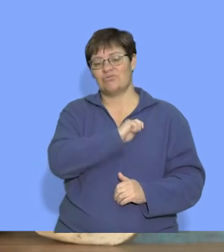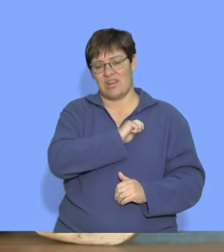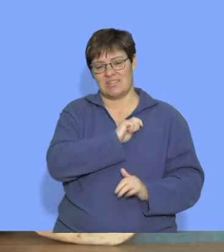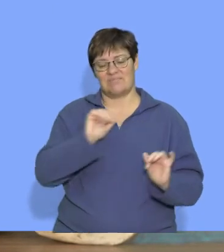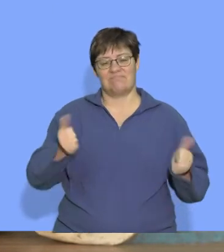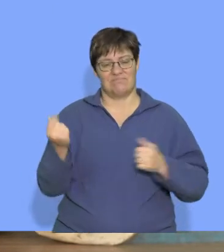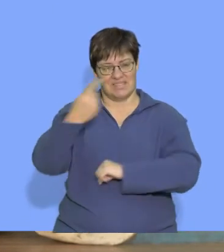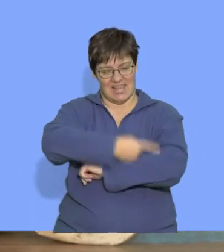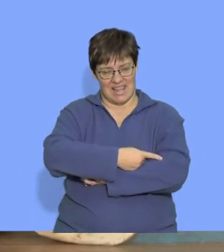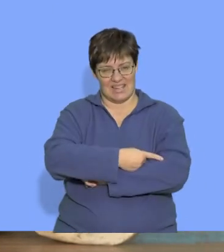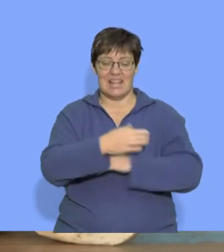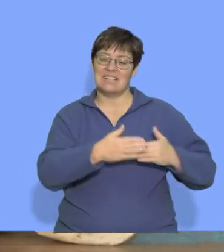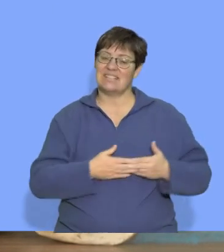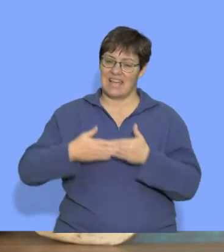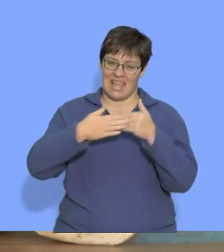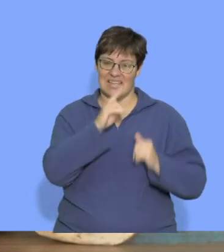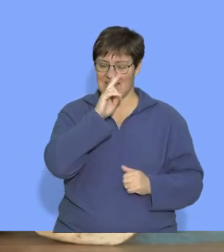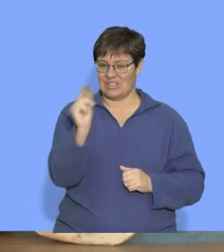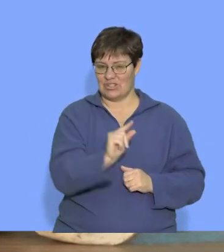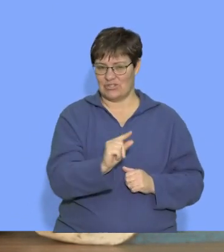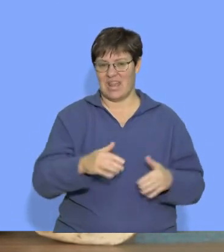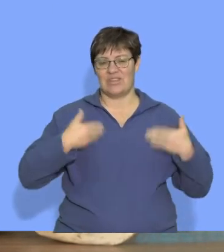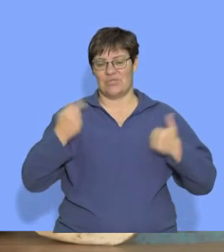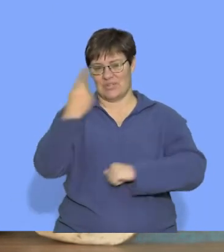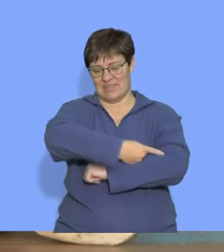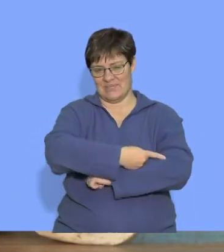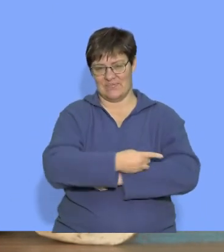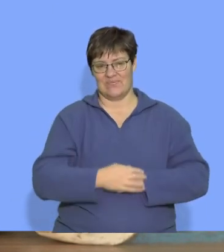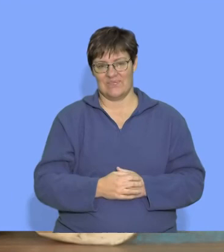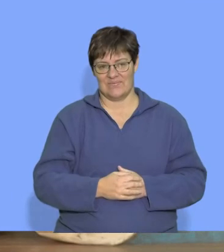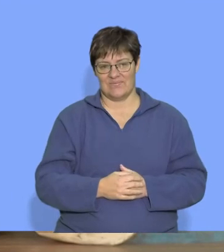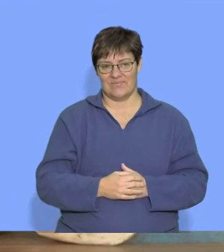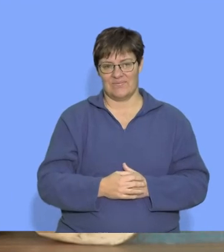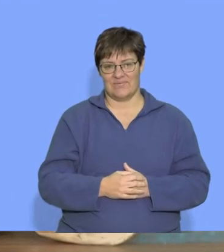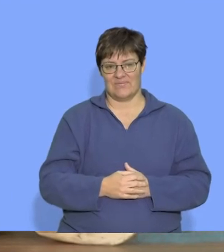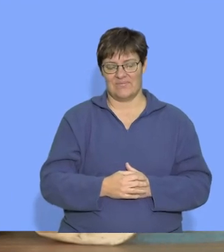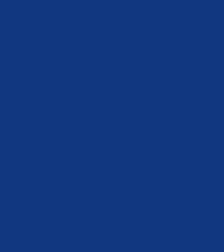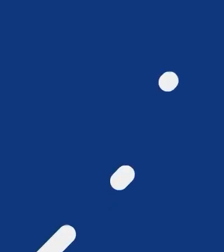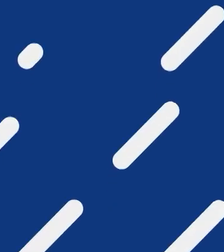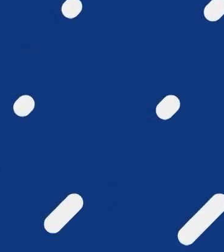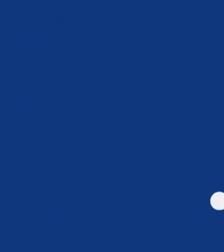my side, trust that you've had a good day. Take care. See you soon. Have a bio-lekker day.